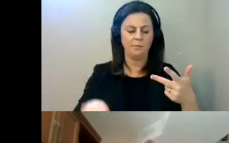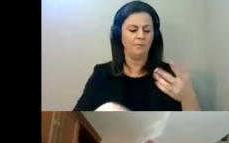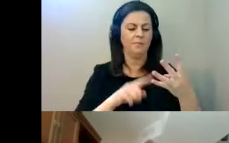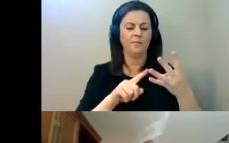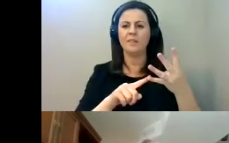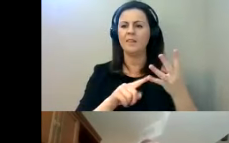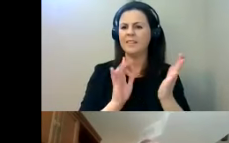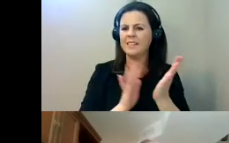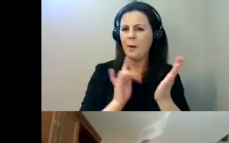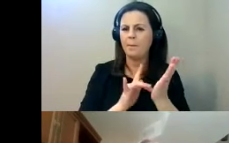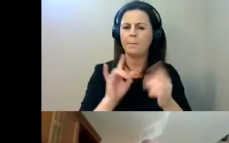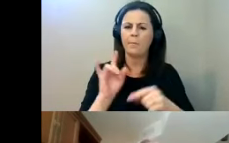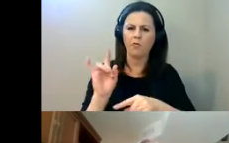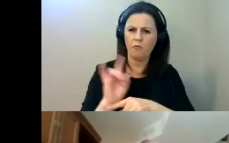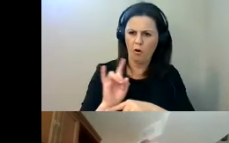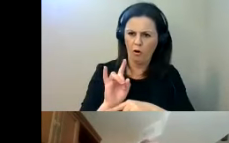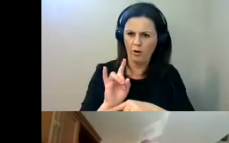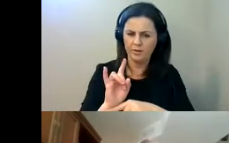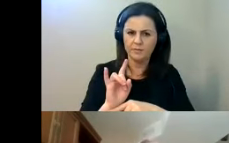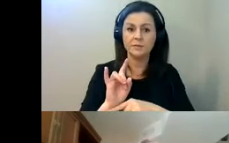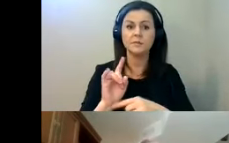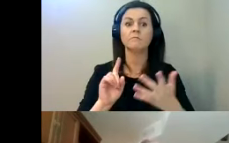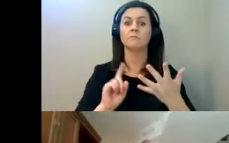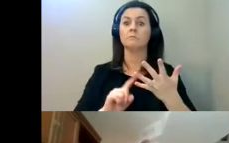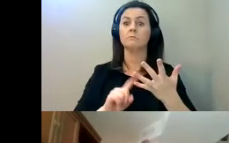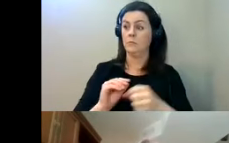some issues particular to COVID-19